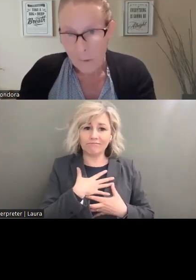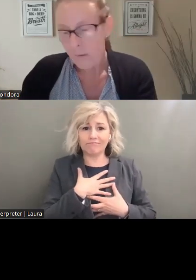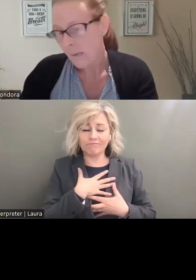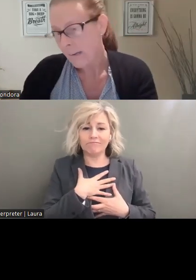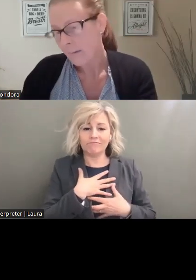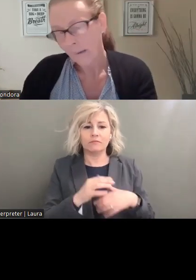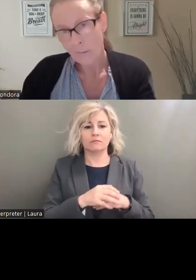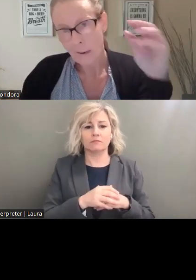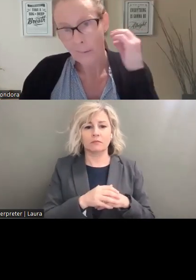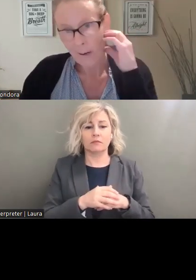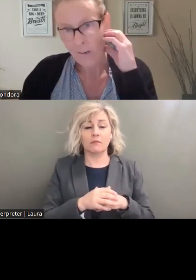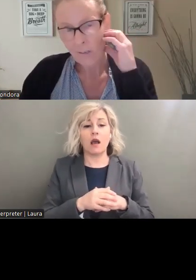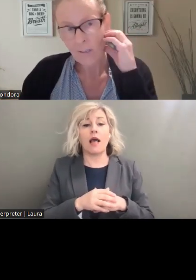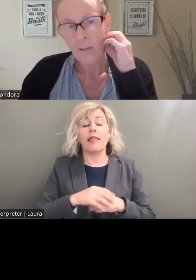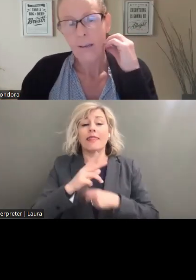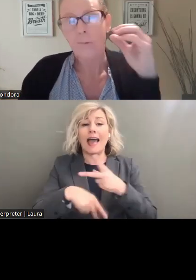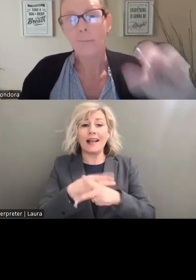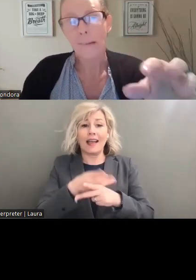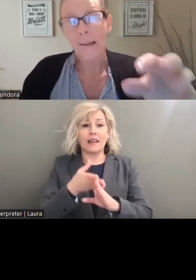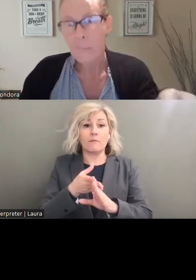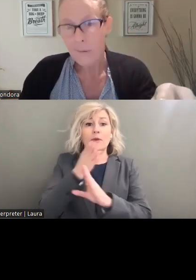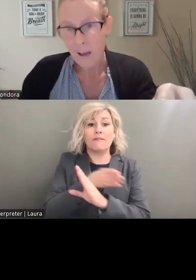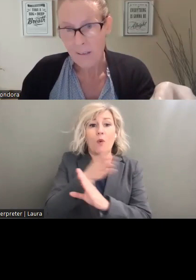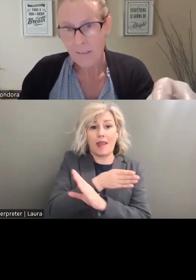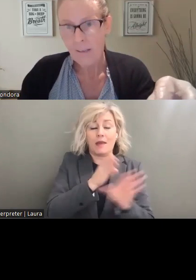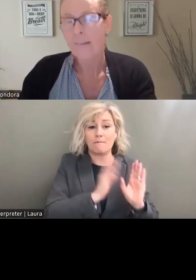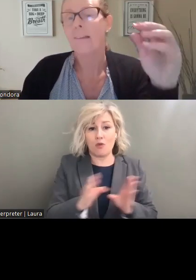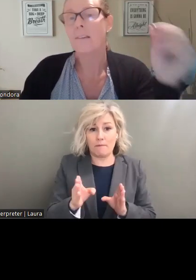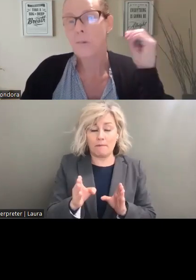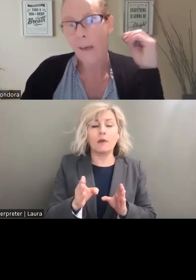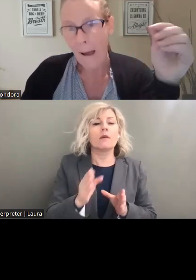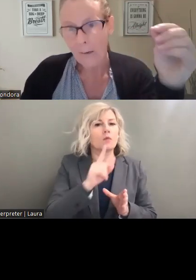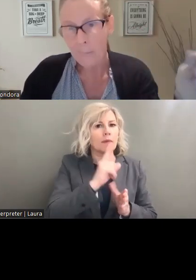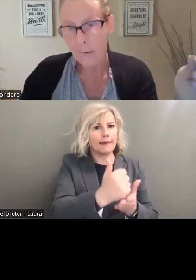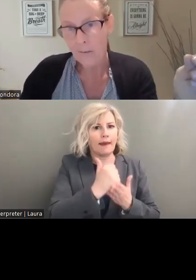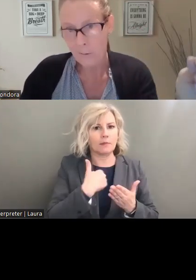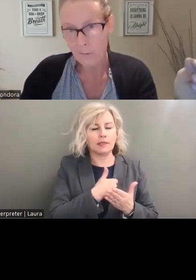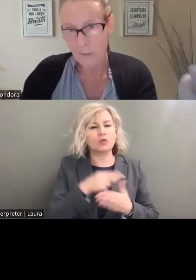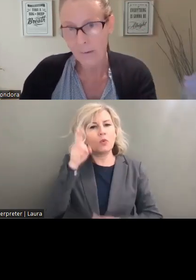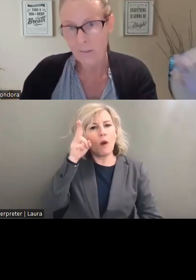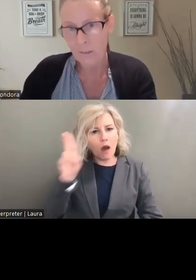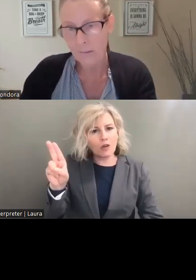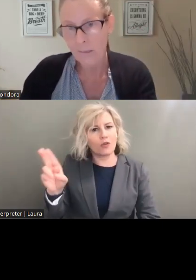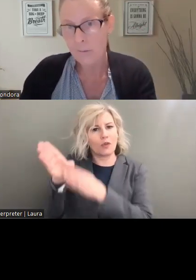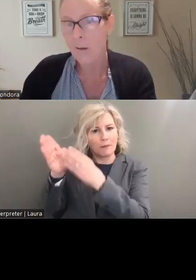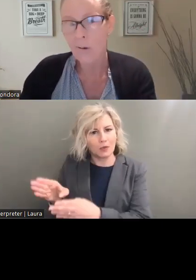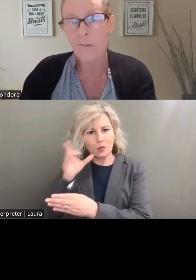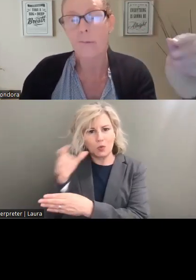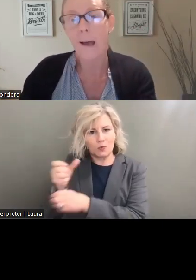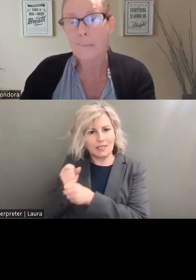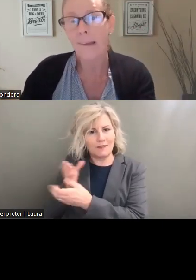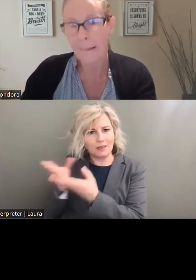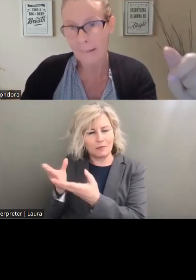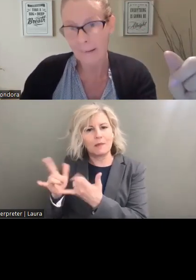When we do this kind of advanced preparation, it really helps us to continue to honor the person who's receiving services while